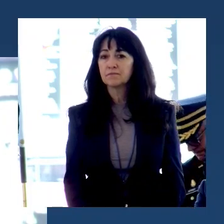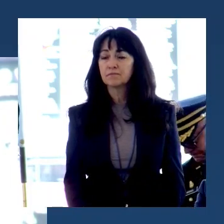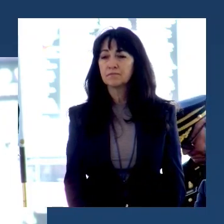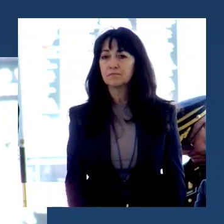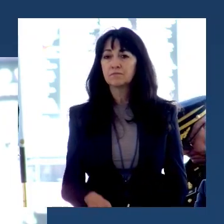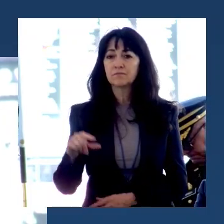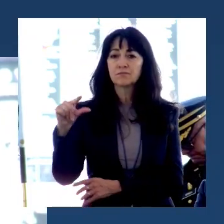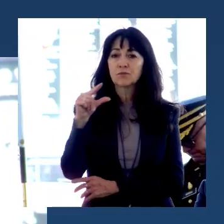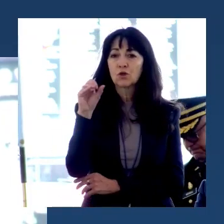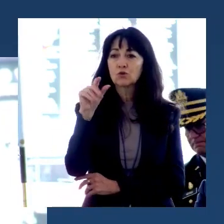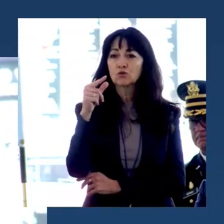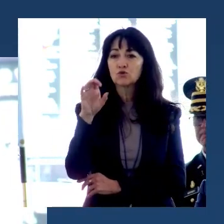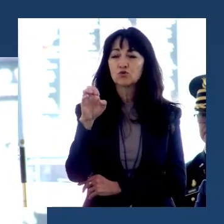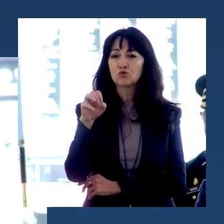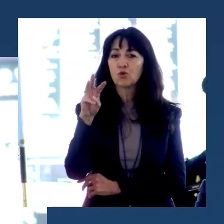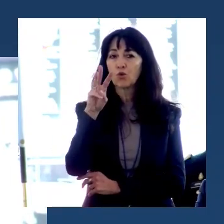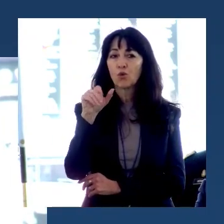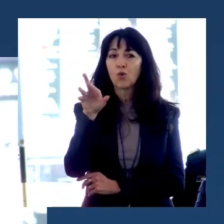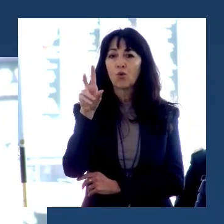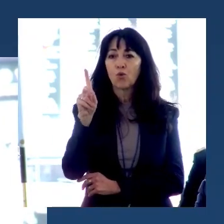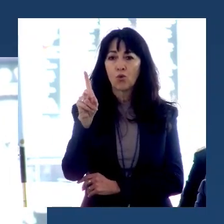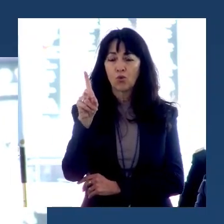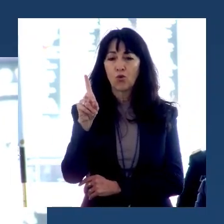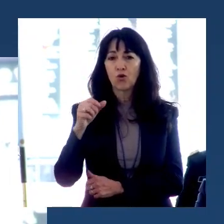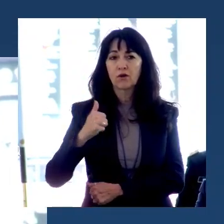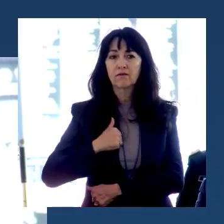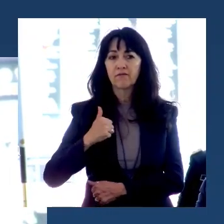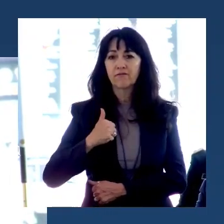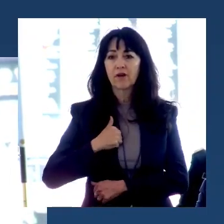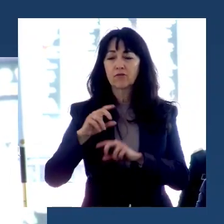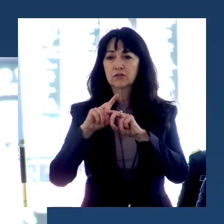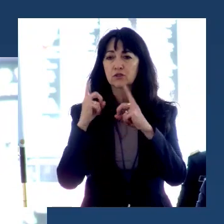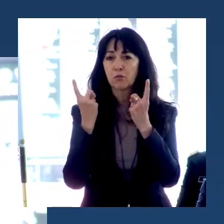Jewish War Veterans Department of Delaware.